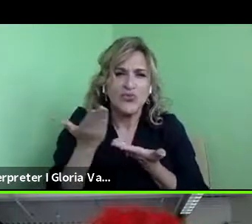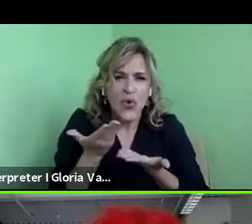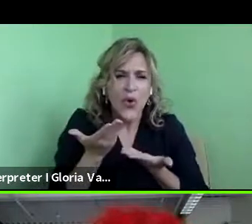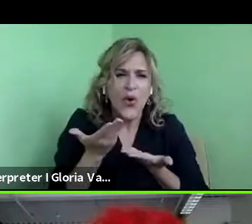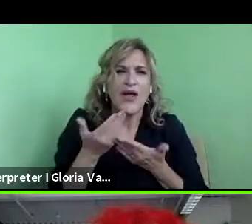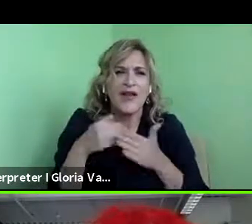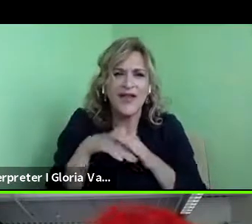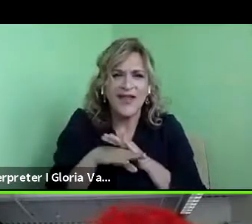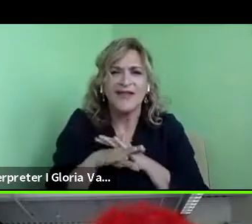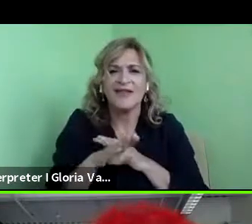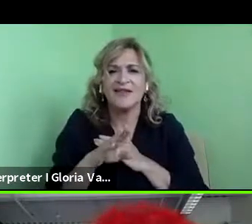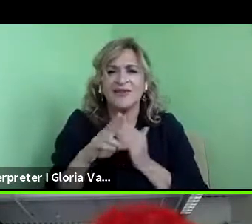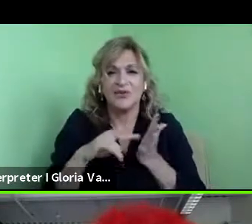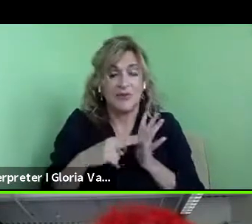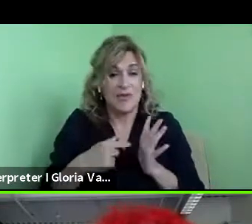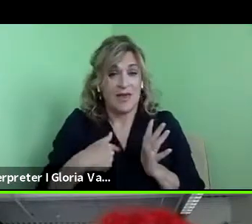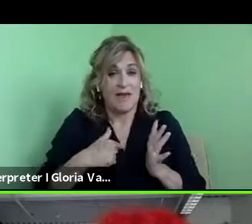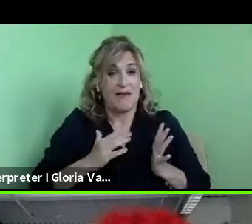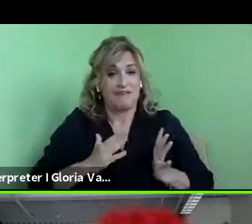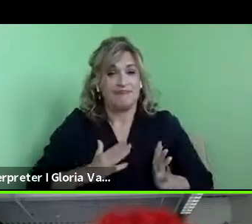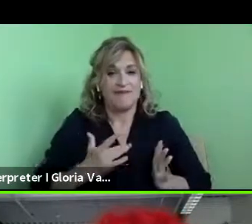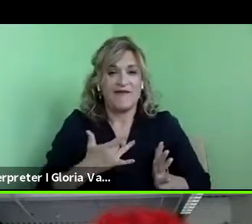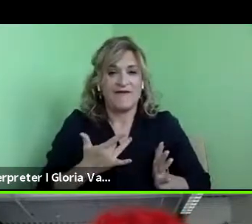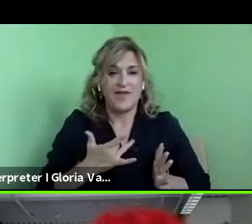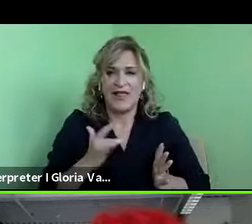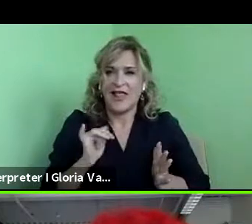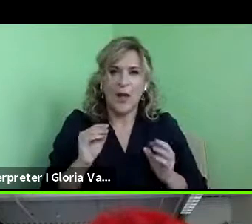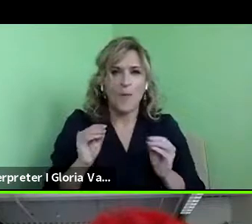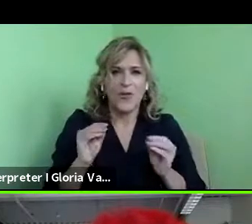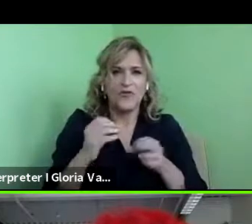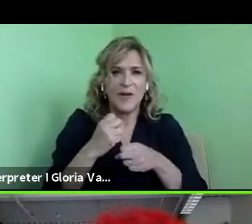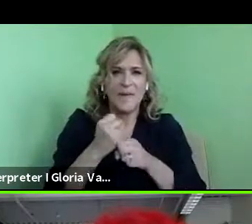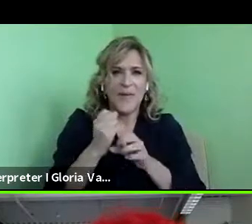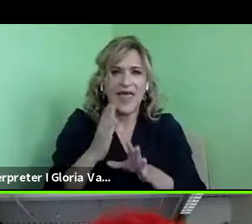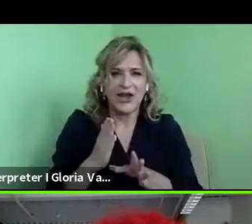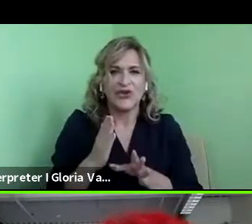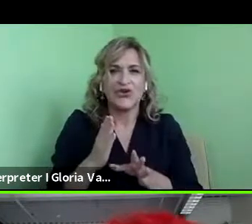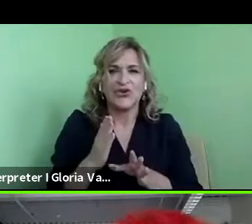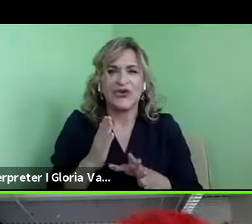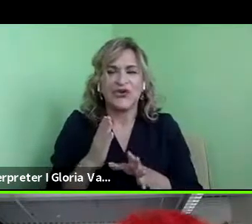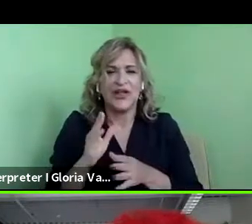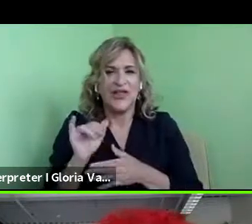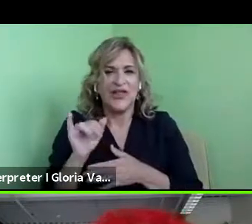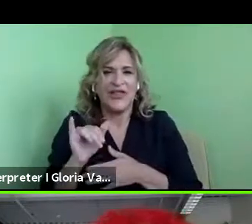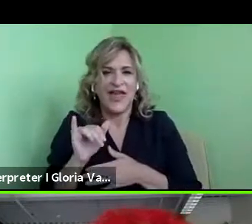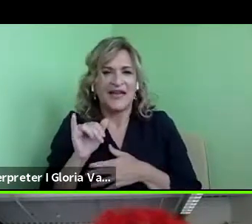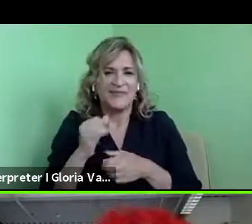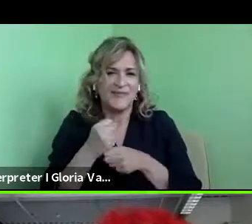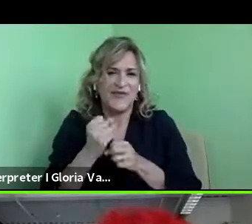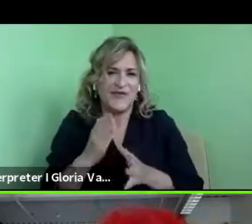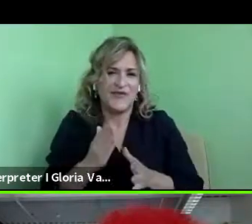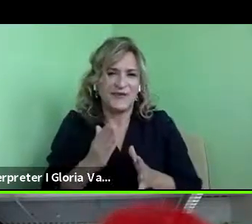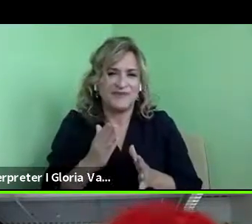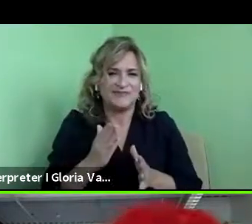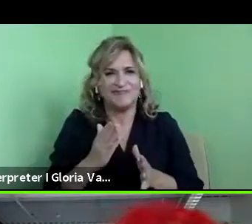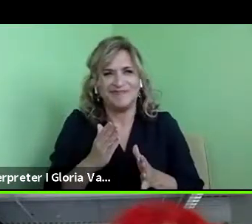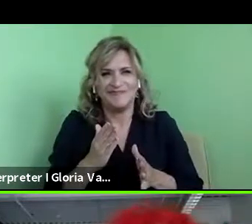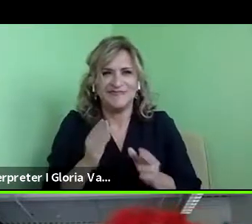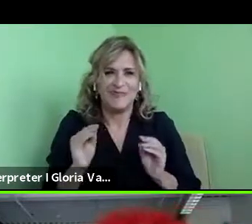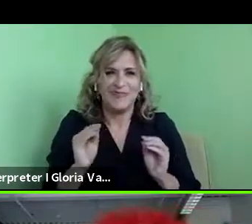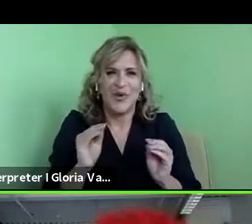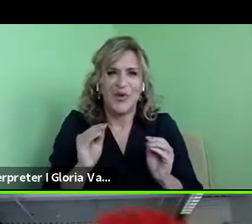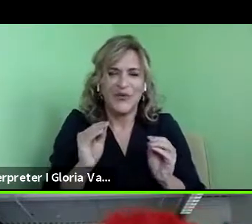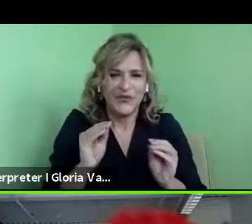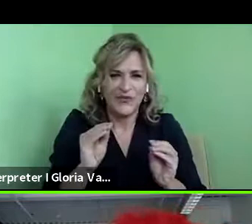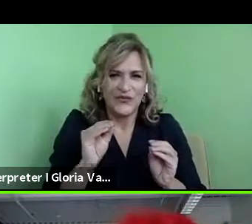anything, I've always felt as a movement maker, somewhat siloed, or that movement maker that's not just a movement maker, you